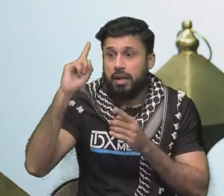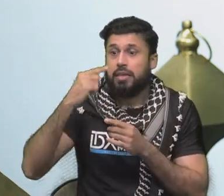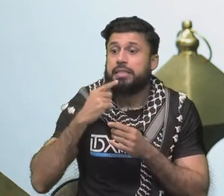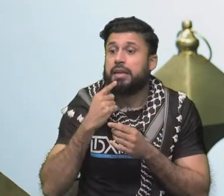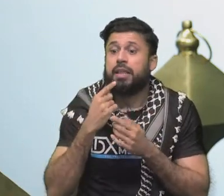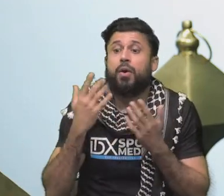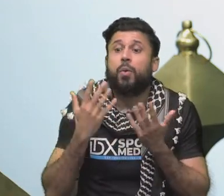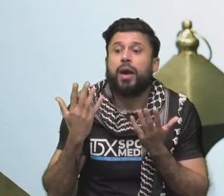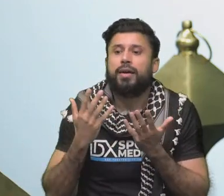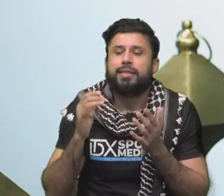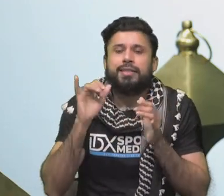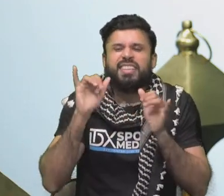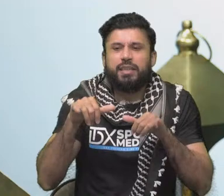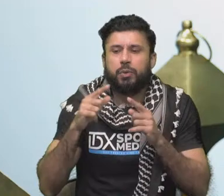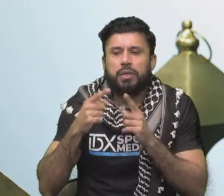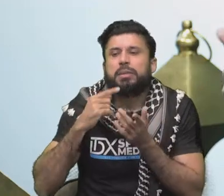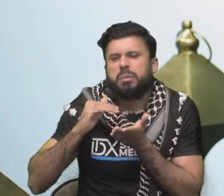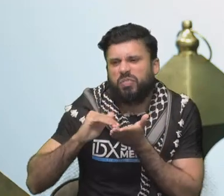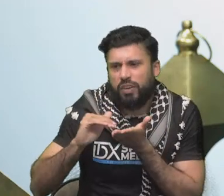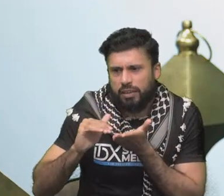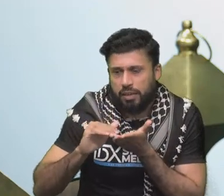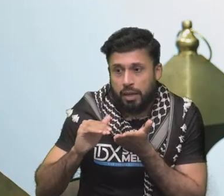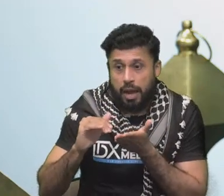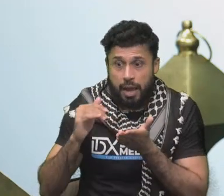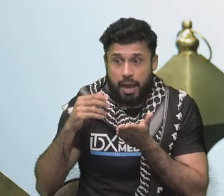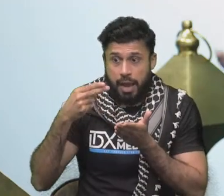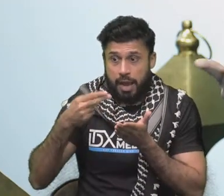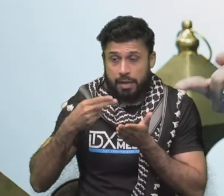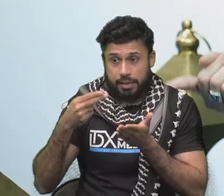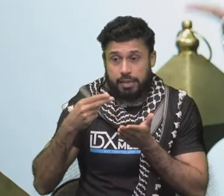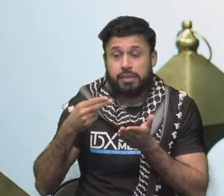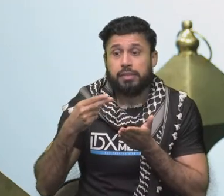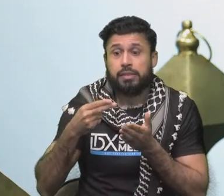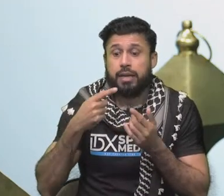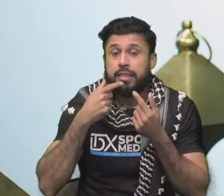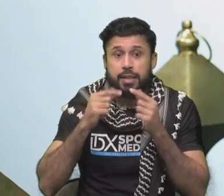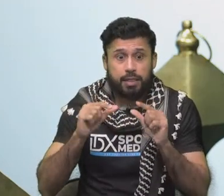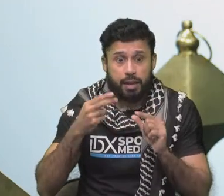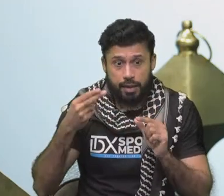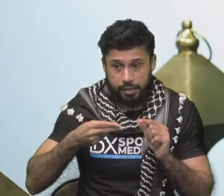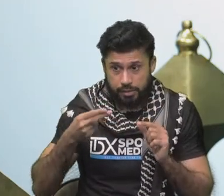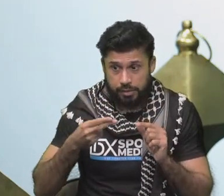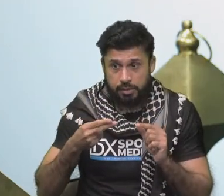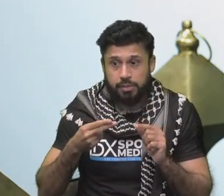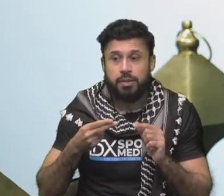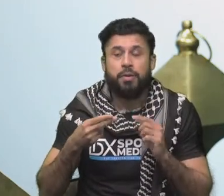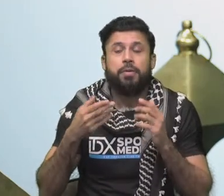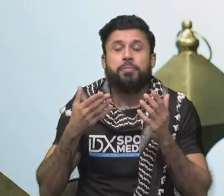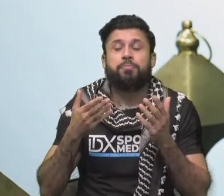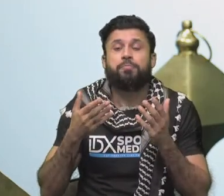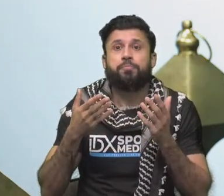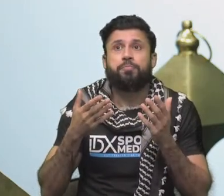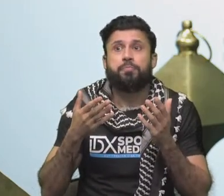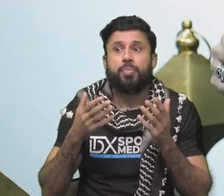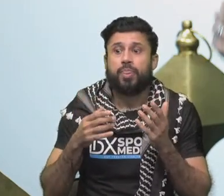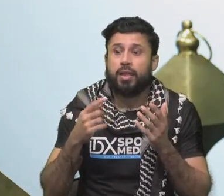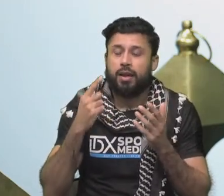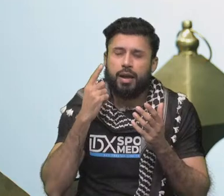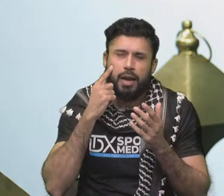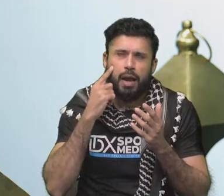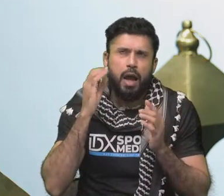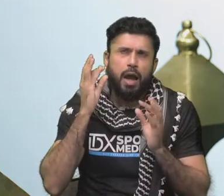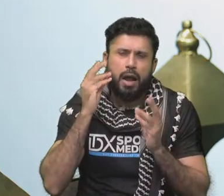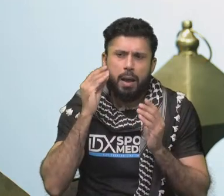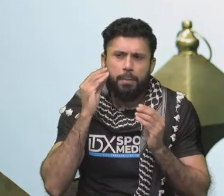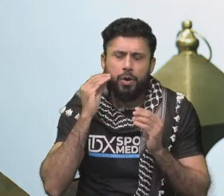al-dhan billah, and he said that husn al-dhan in Allah subhanahu wa ta'ala, ay idha istaghfara ghafara lahu. When a person